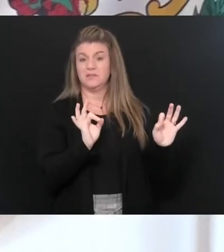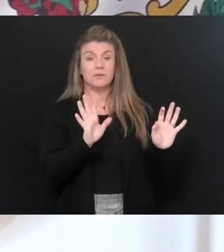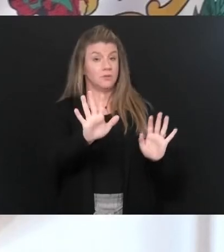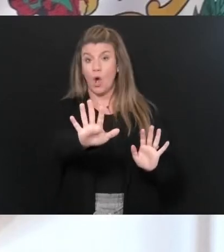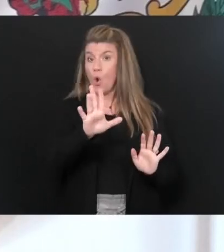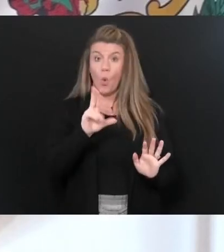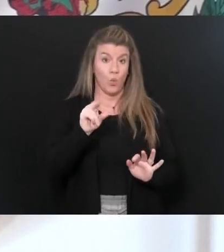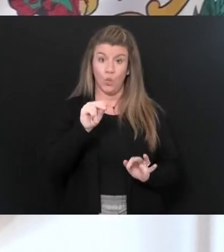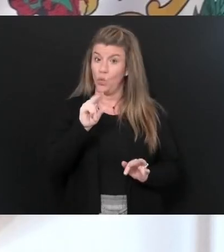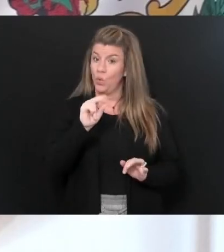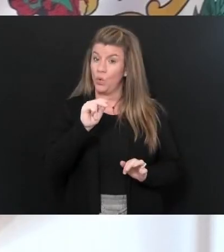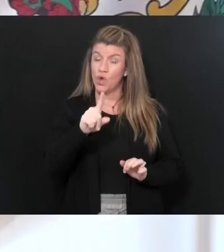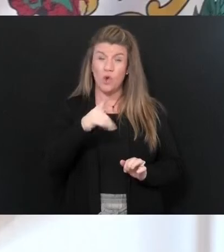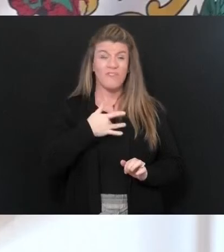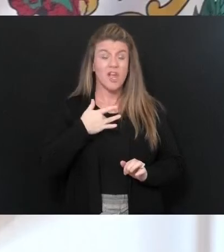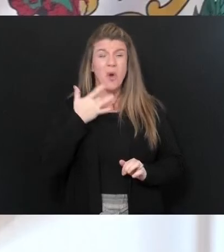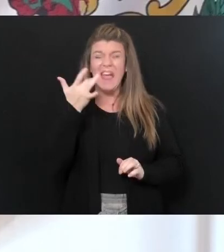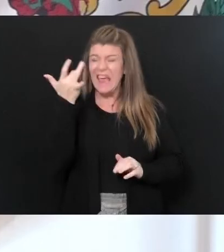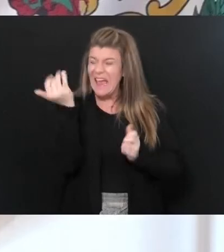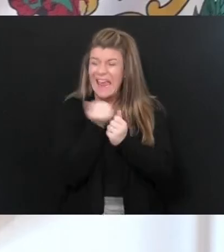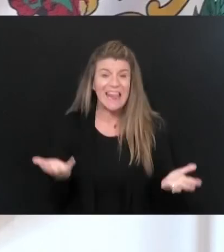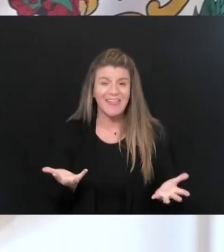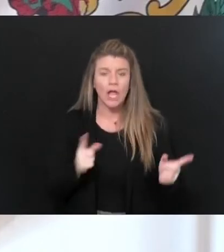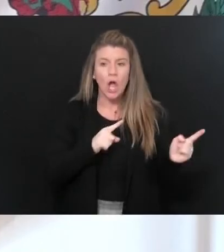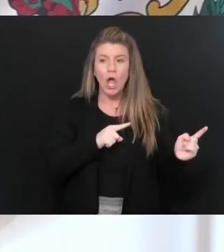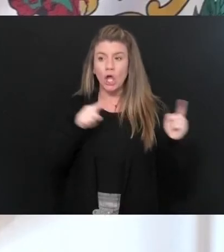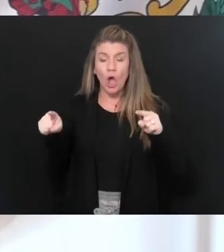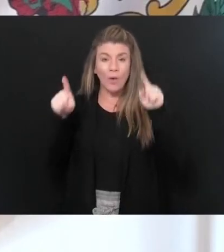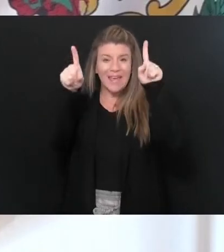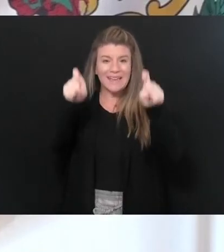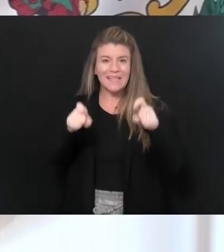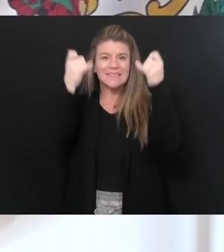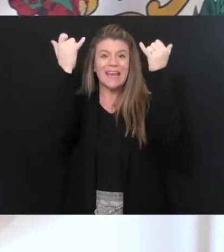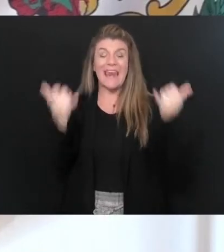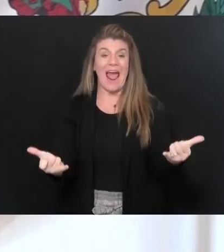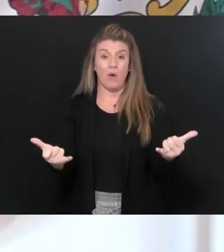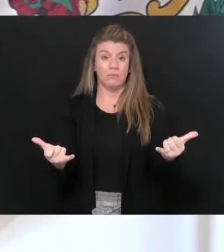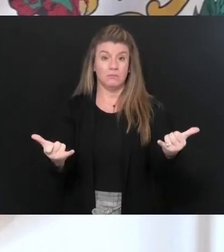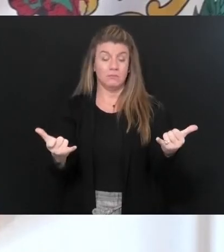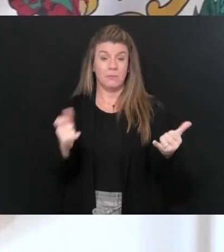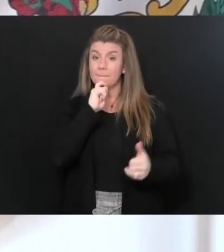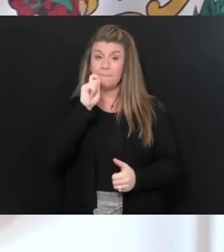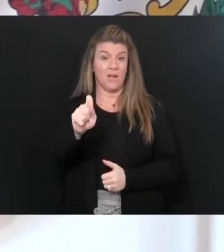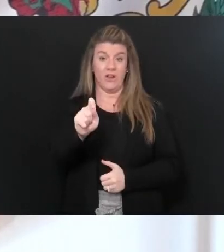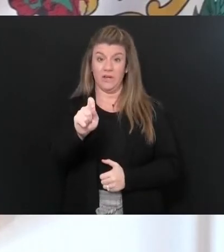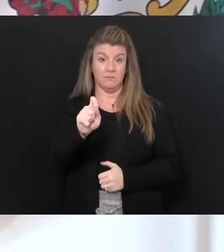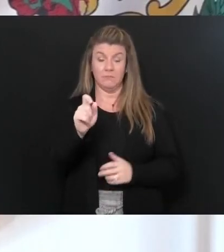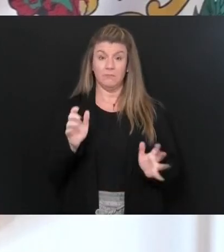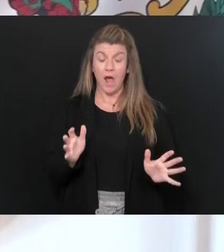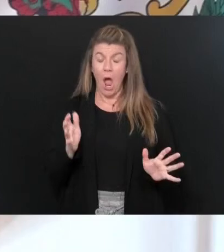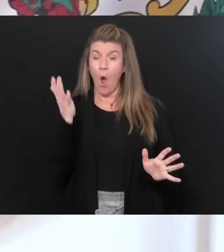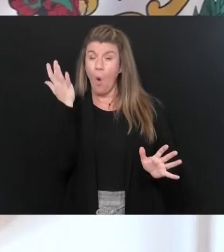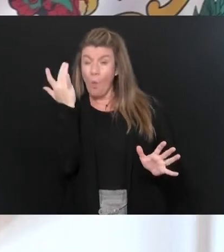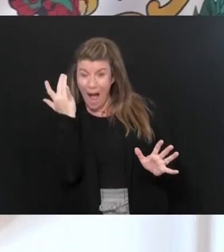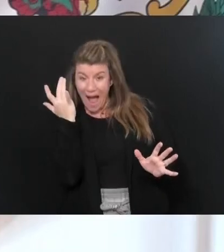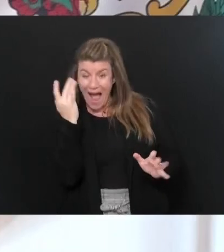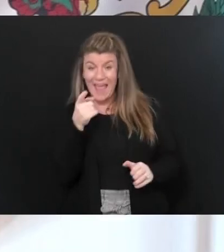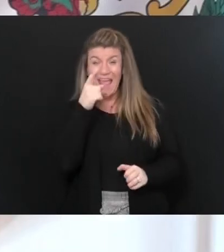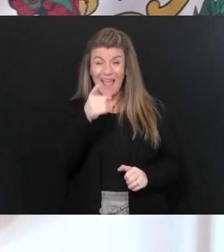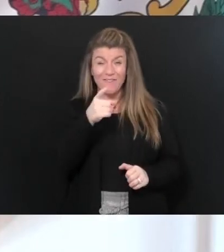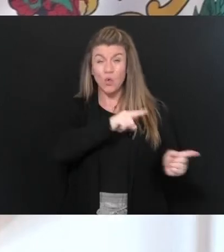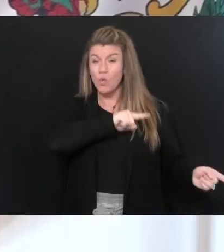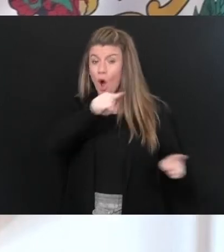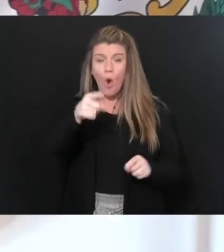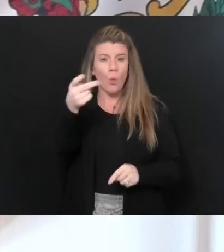got to be tested. And you've got to go get tested right now. That's all there is to it. Because if you're tested right